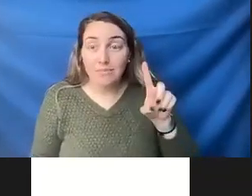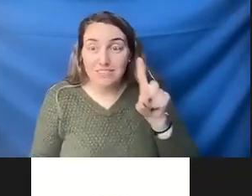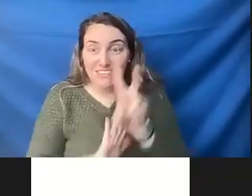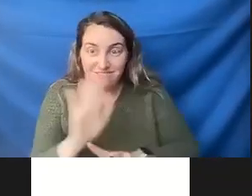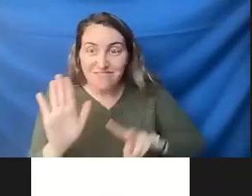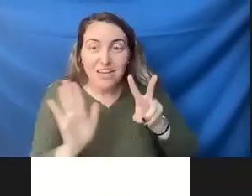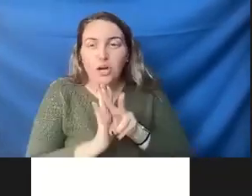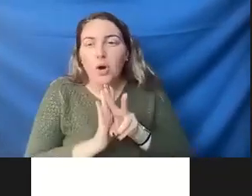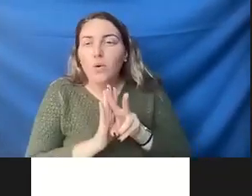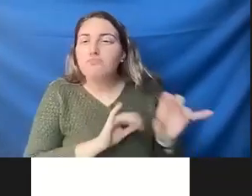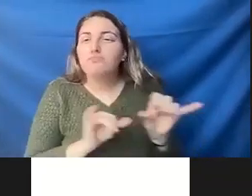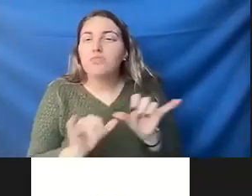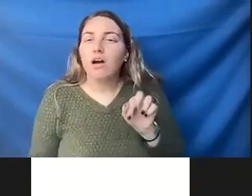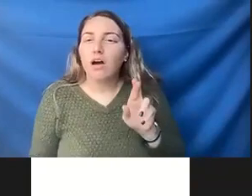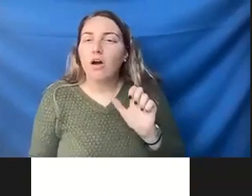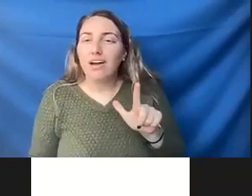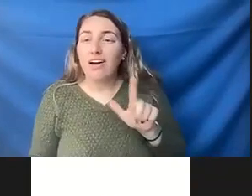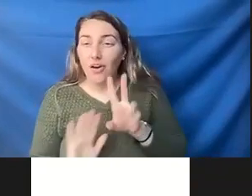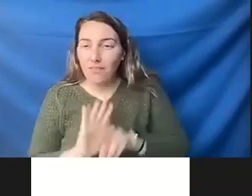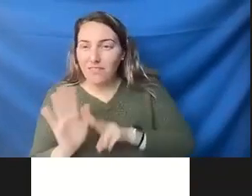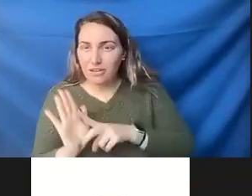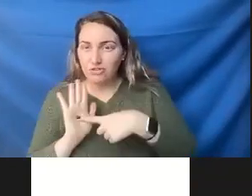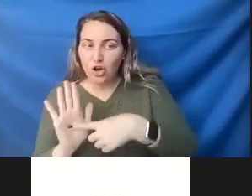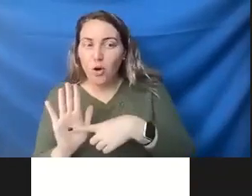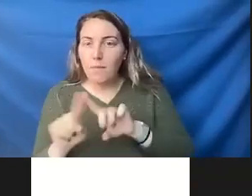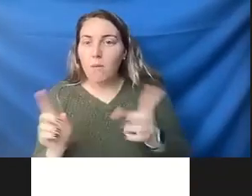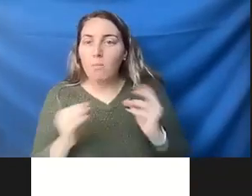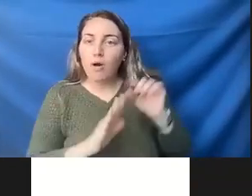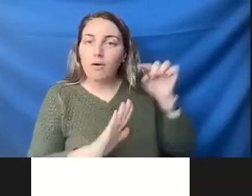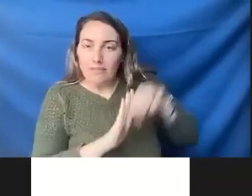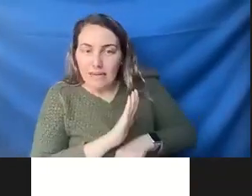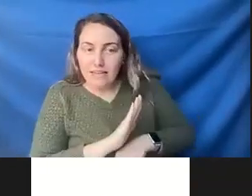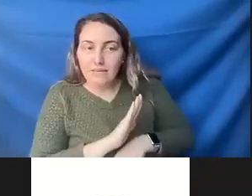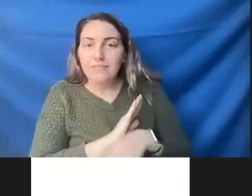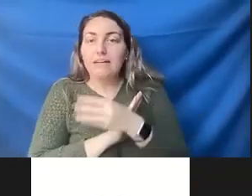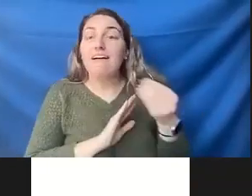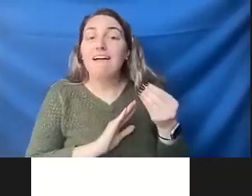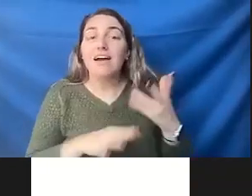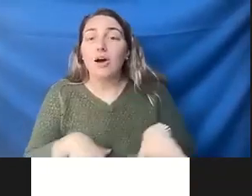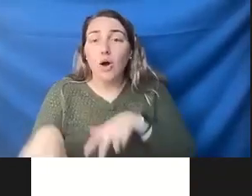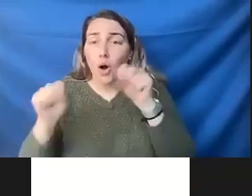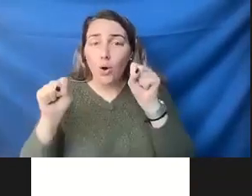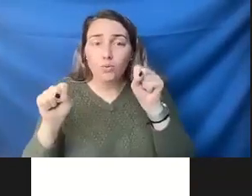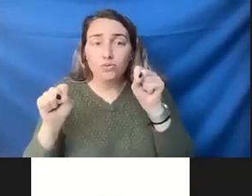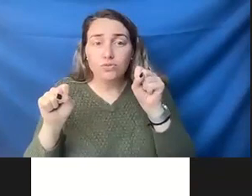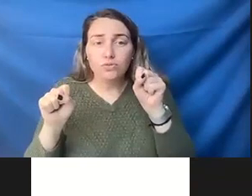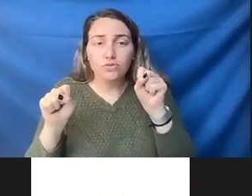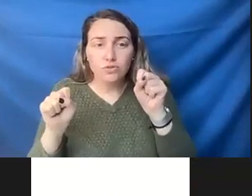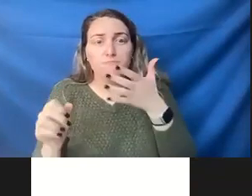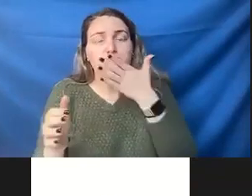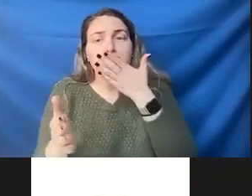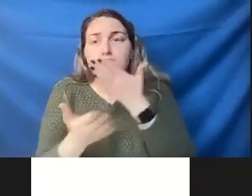that Ariel was showing earlier, but really in depth. And then they also host really good special elections information for the